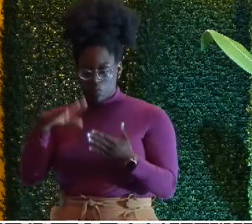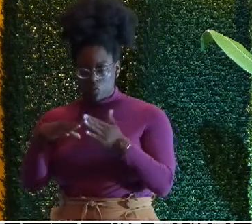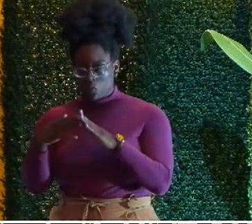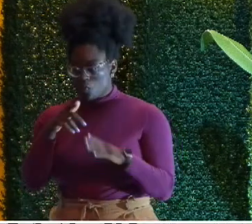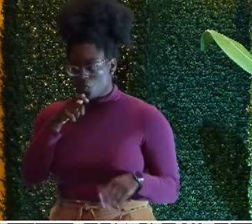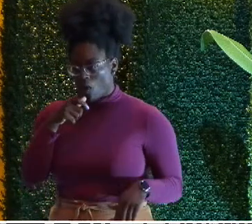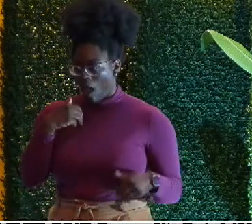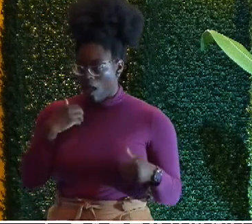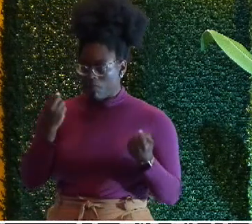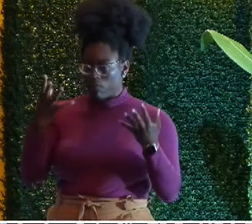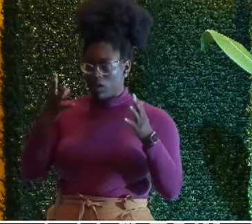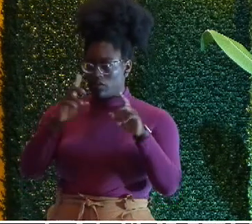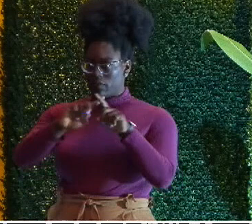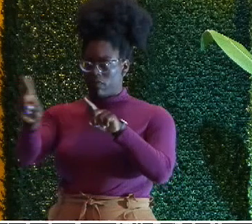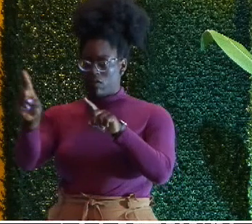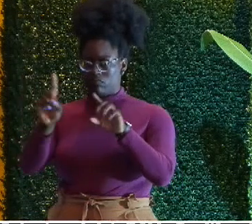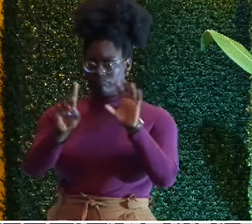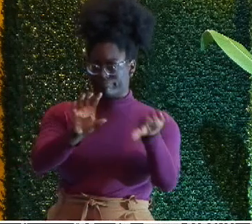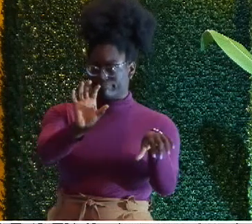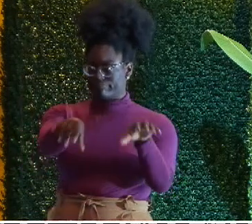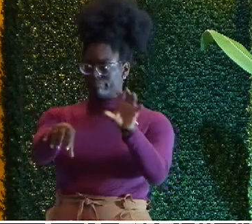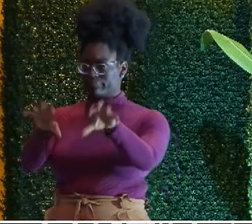boundaries,